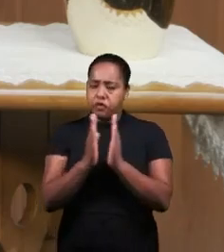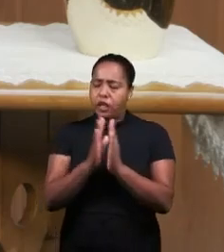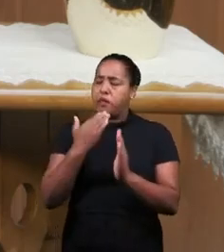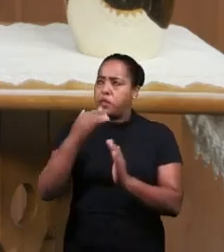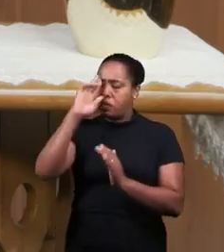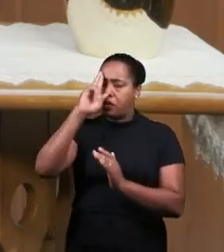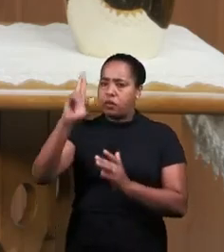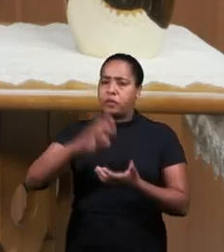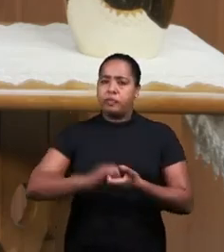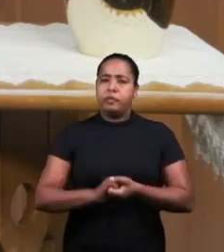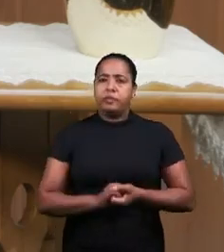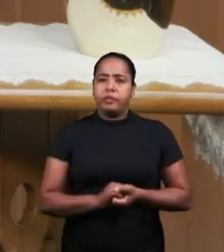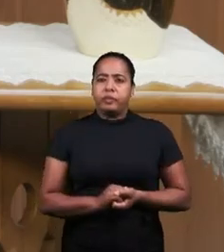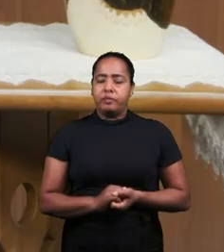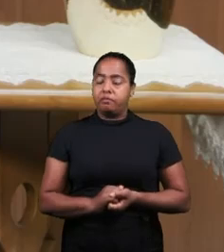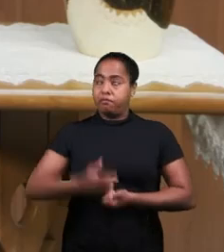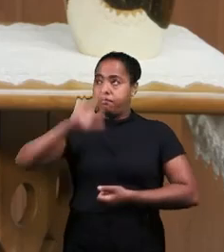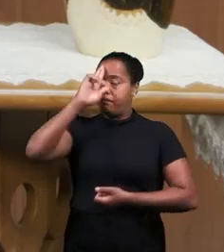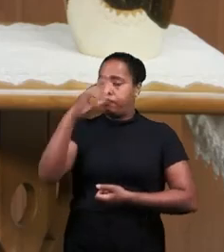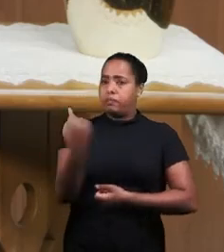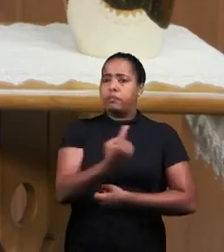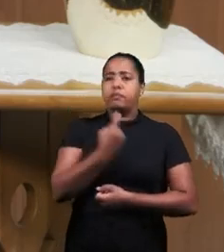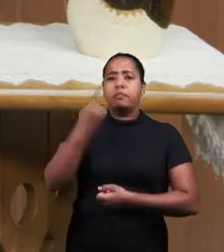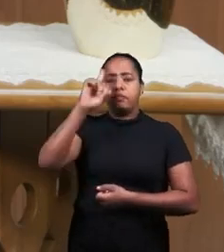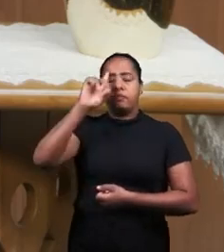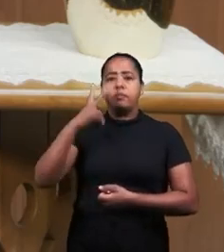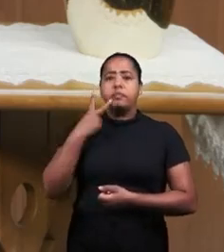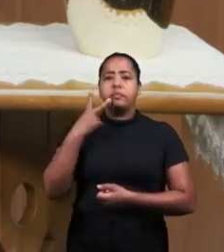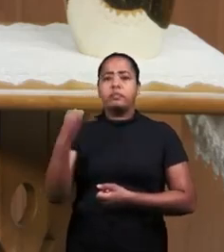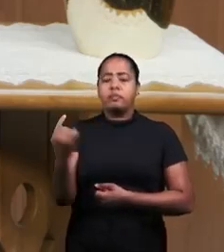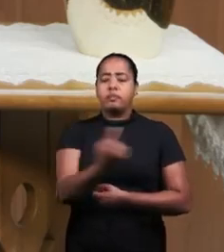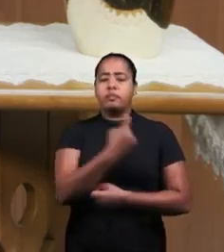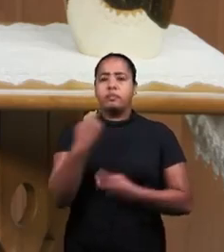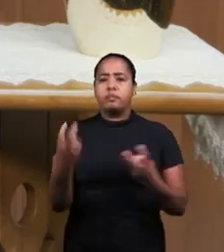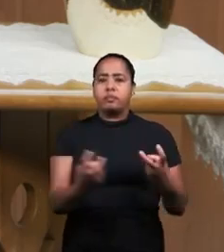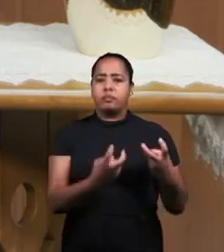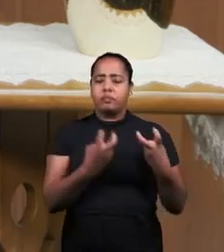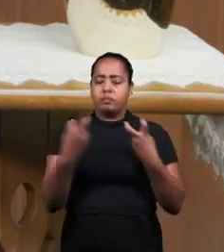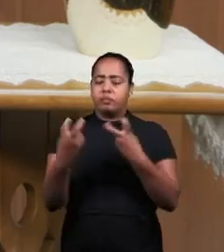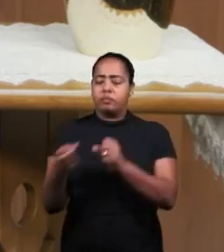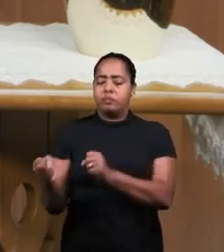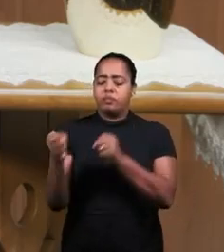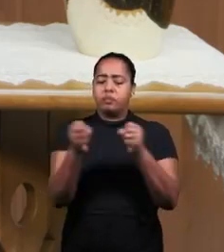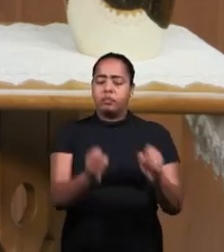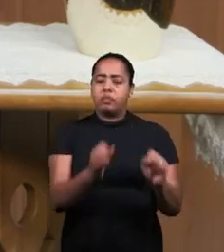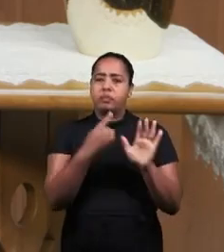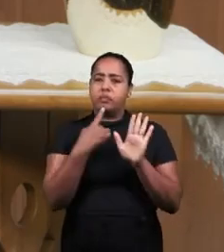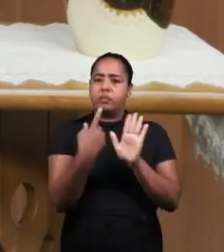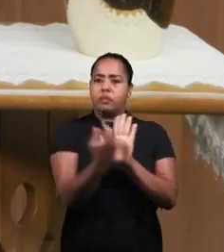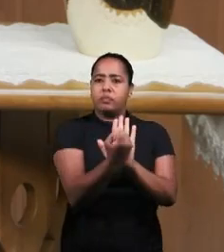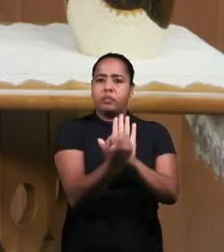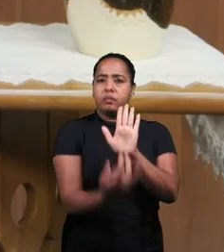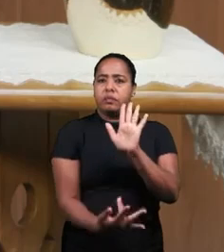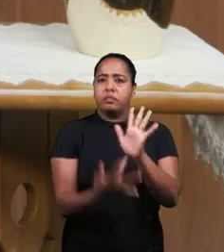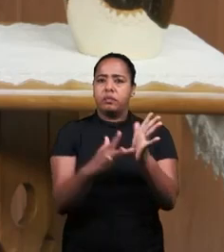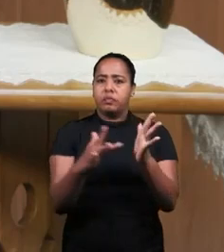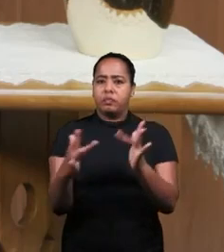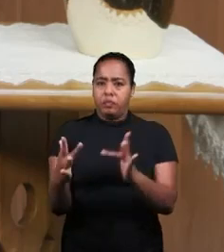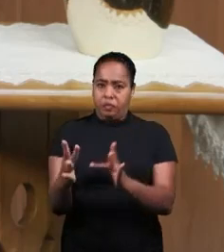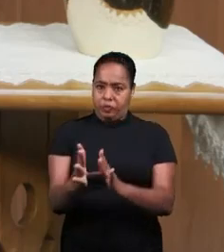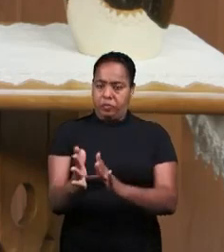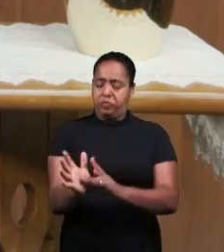God. O Lord God and Father, we plead to you by the power of the blood of Jesus at this